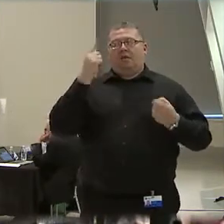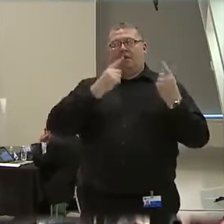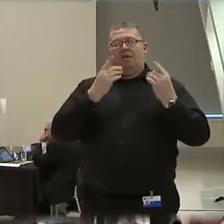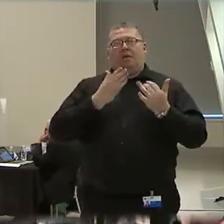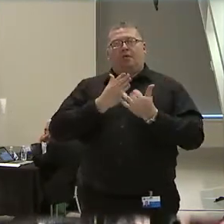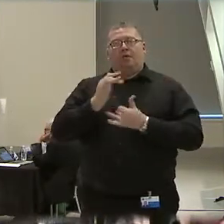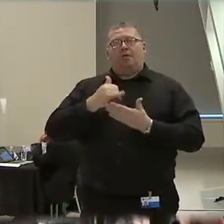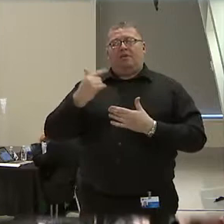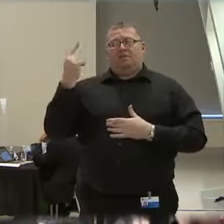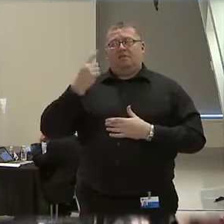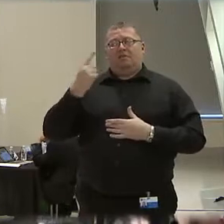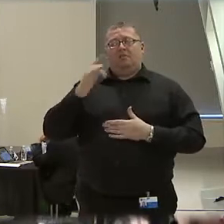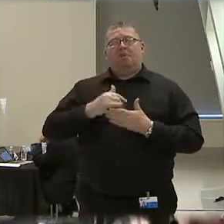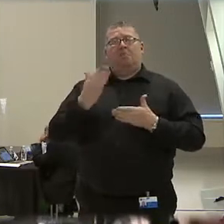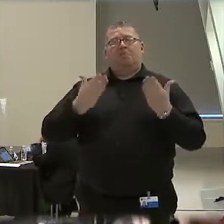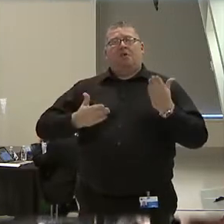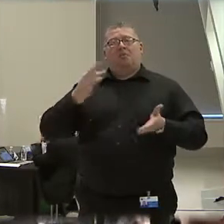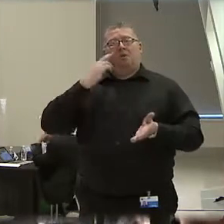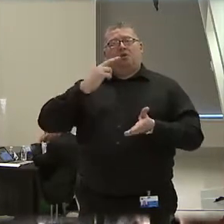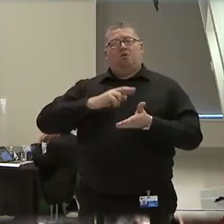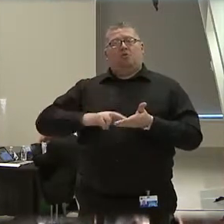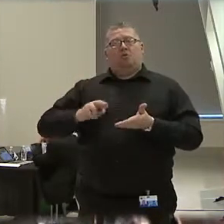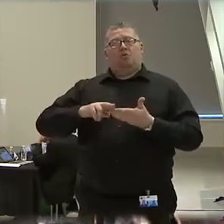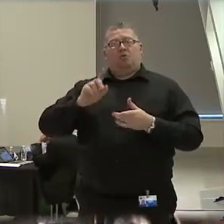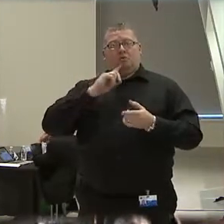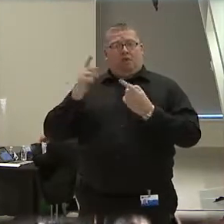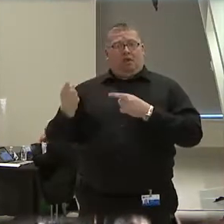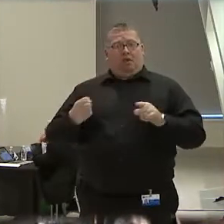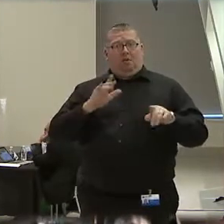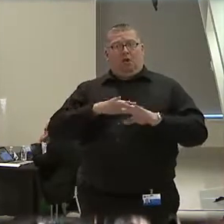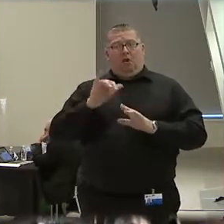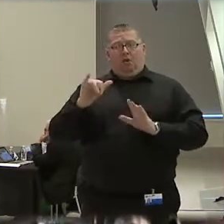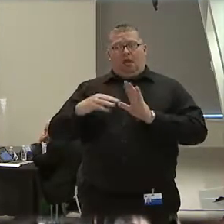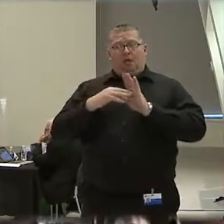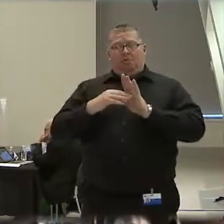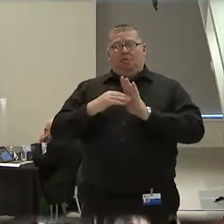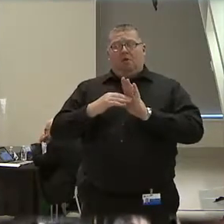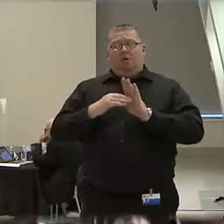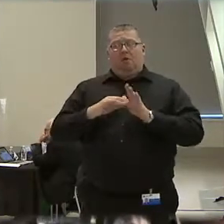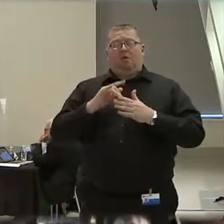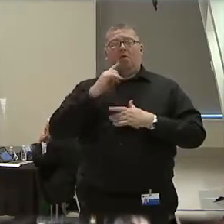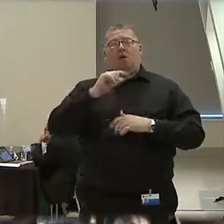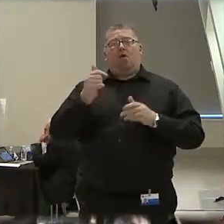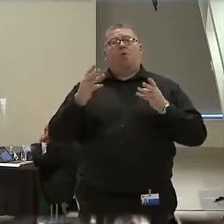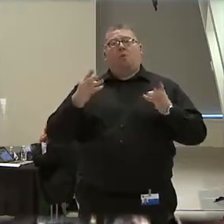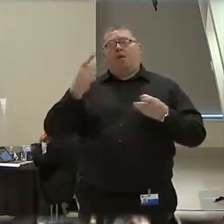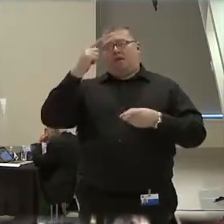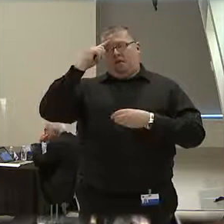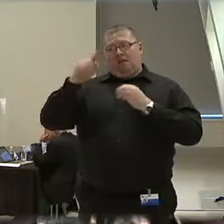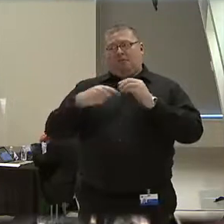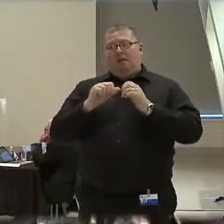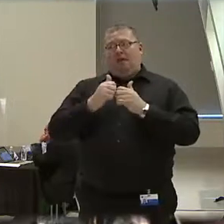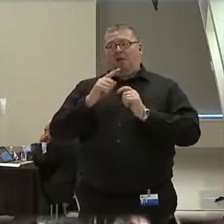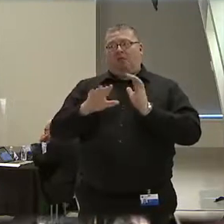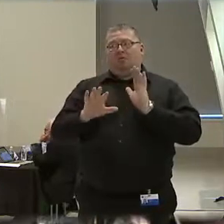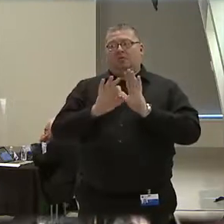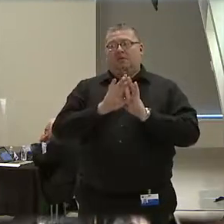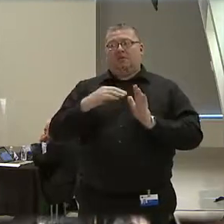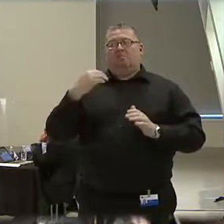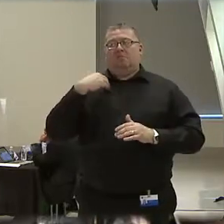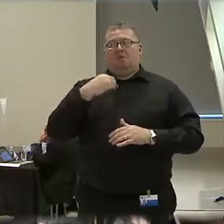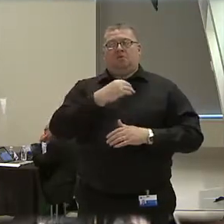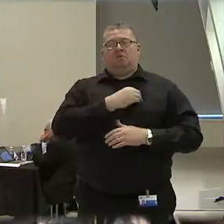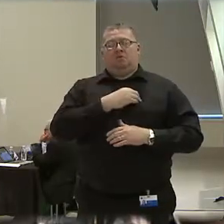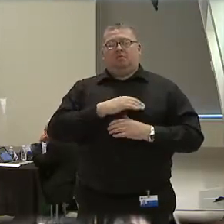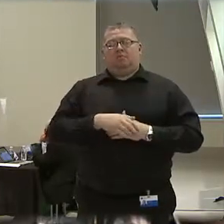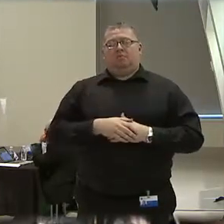this is something maybe if research is done, on this model, other ways to think about how you would select the memberships of